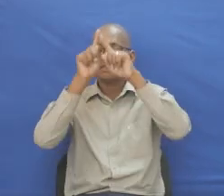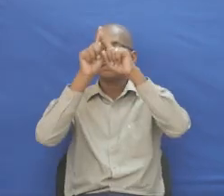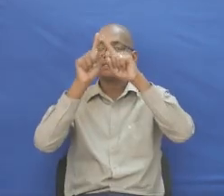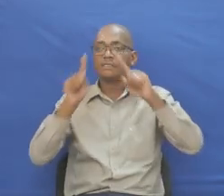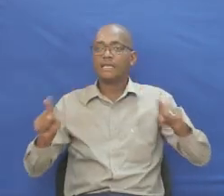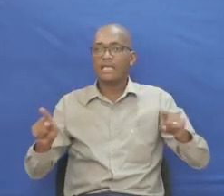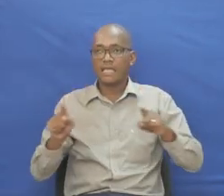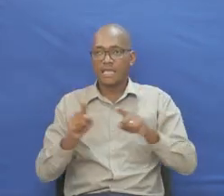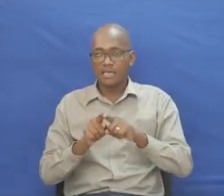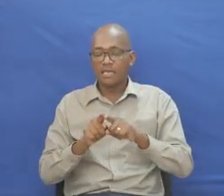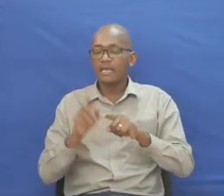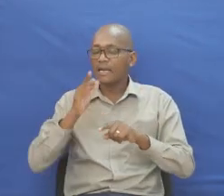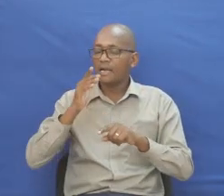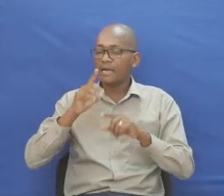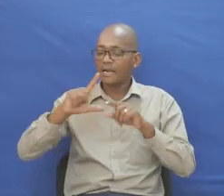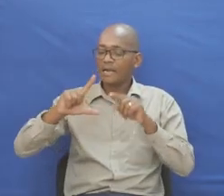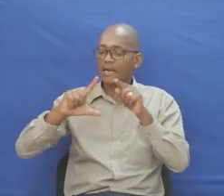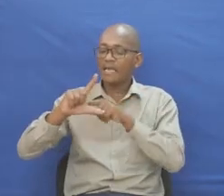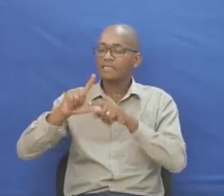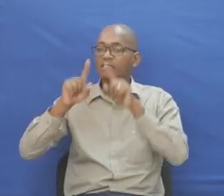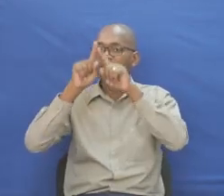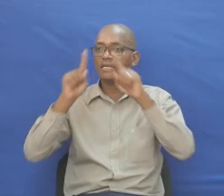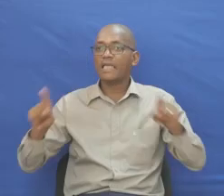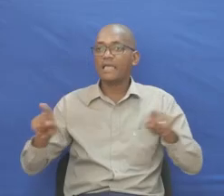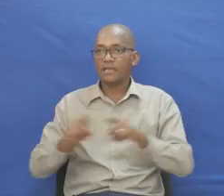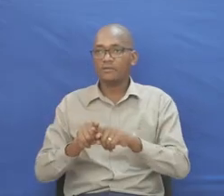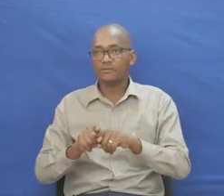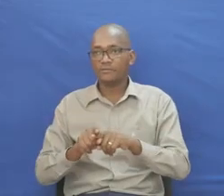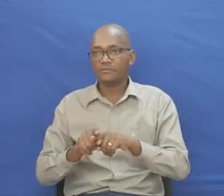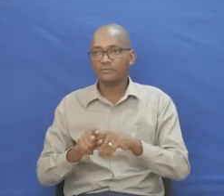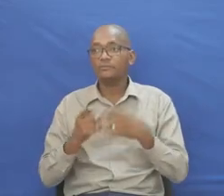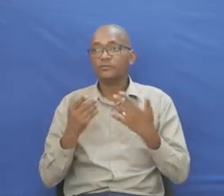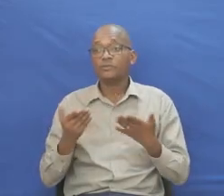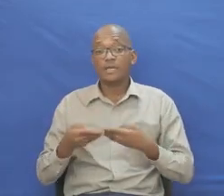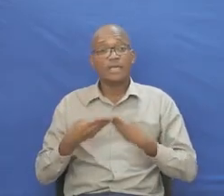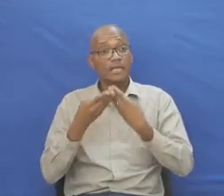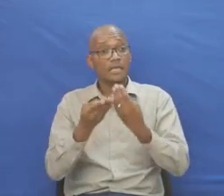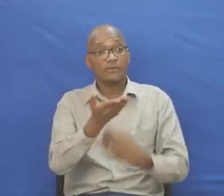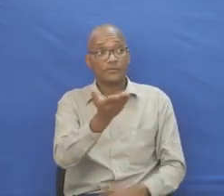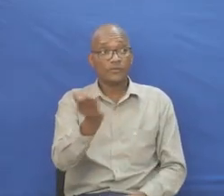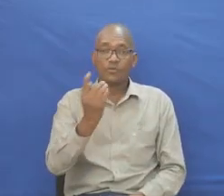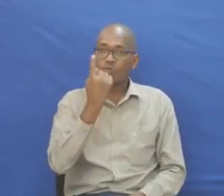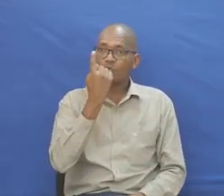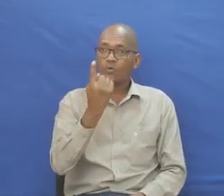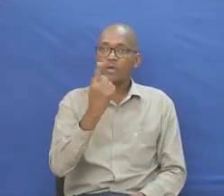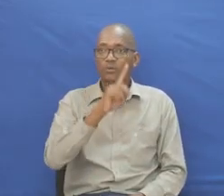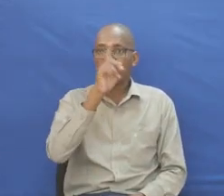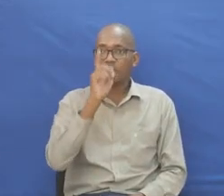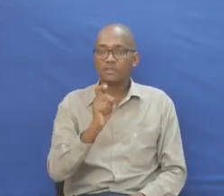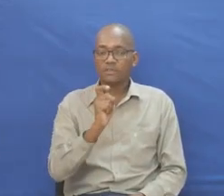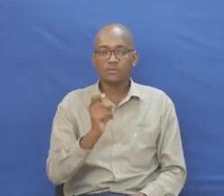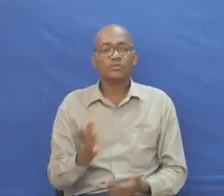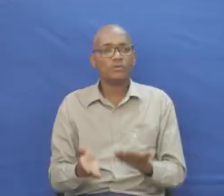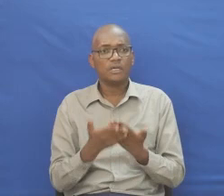triangle that we are given. Now, I can give you one more question which is